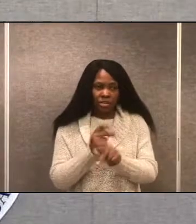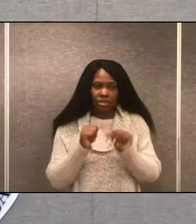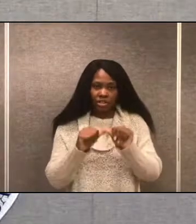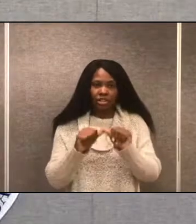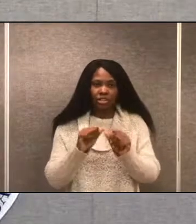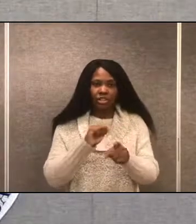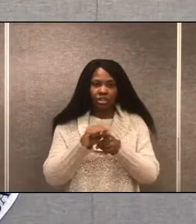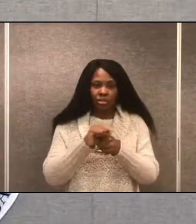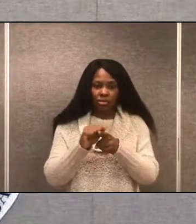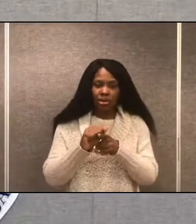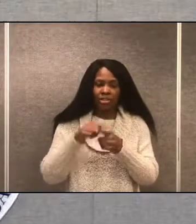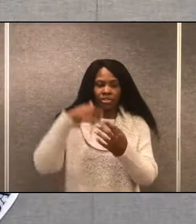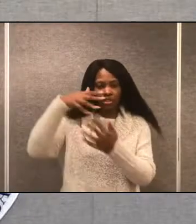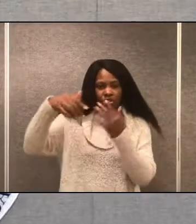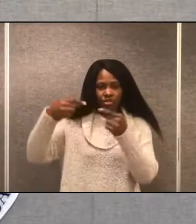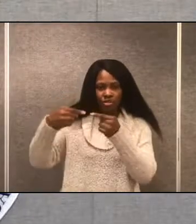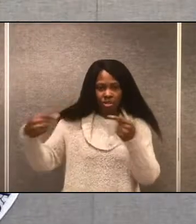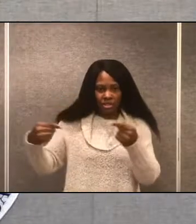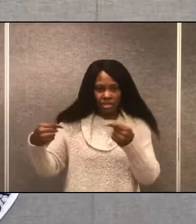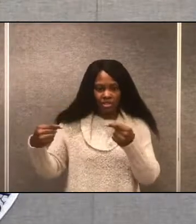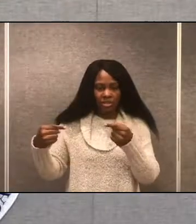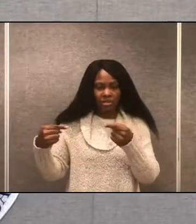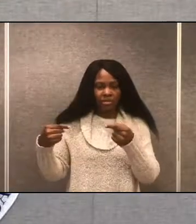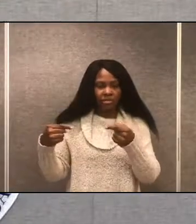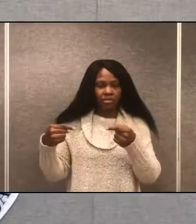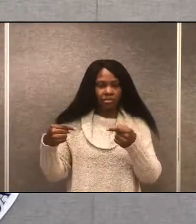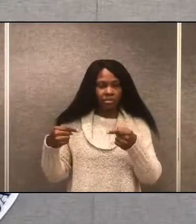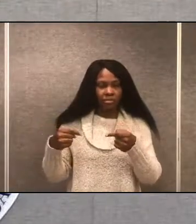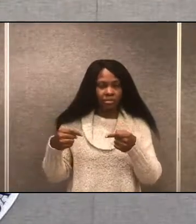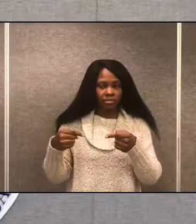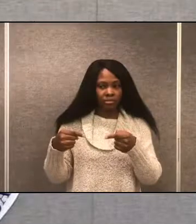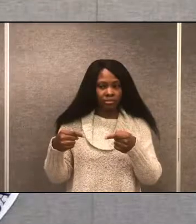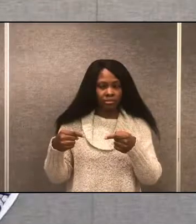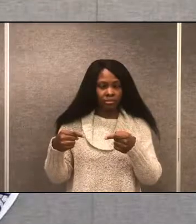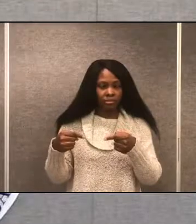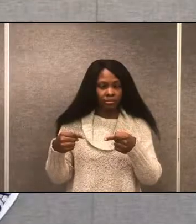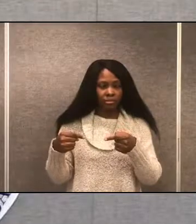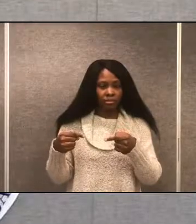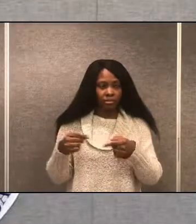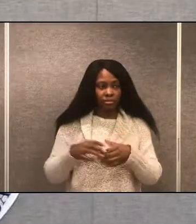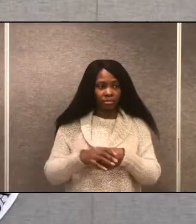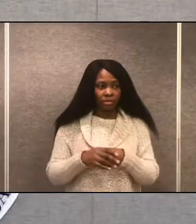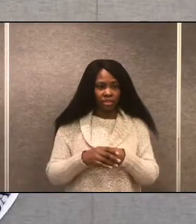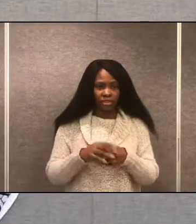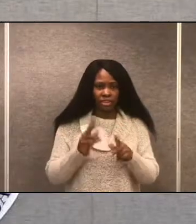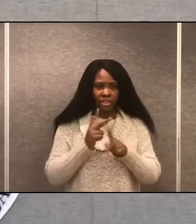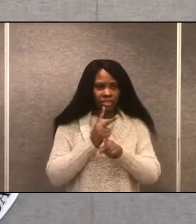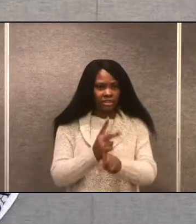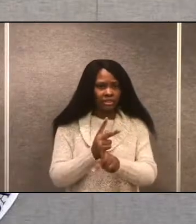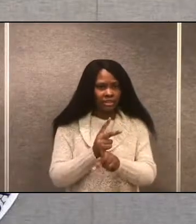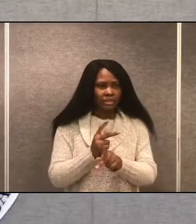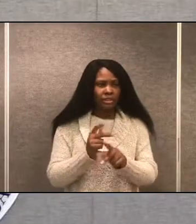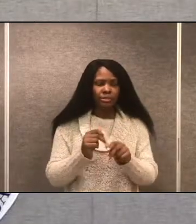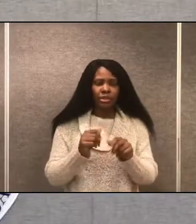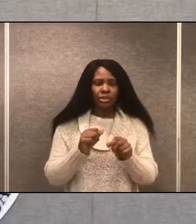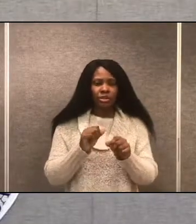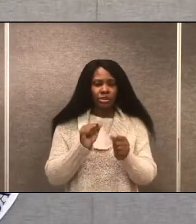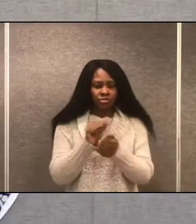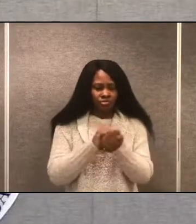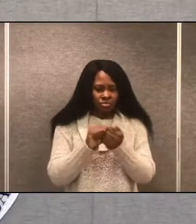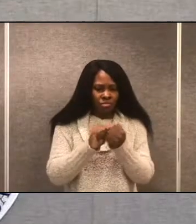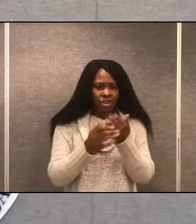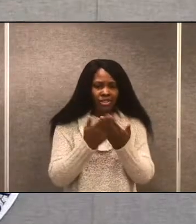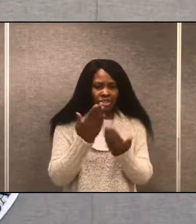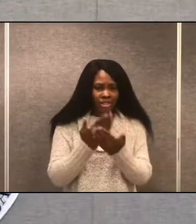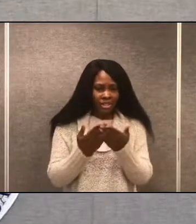social distance. I ask everybody, as Dr. Griffin said, every week in Victor, Let's keep washing those hands when you're touching